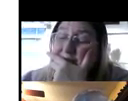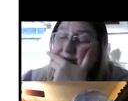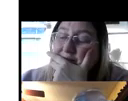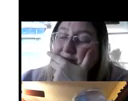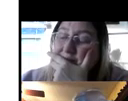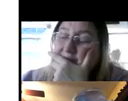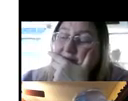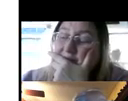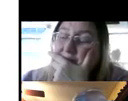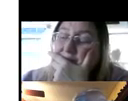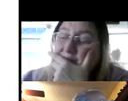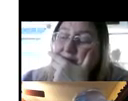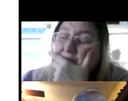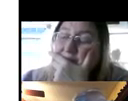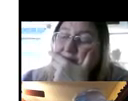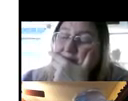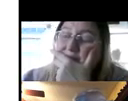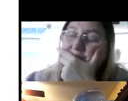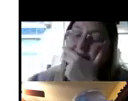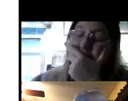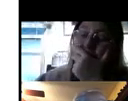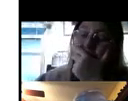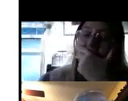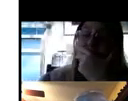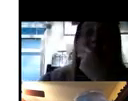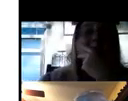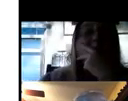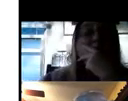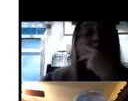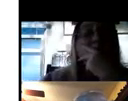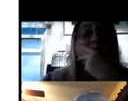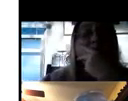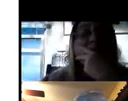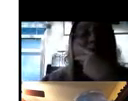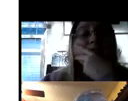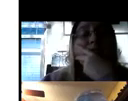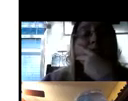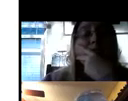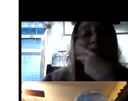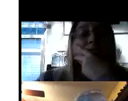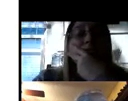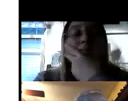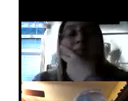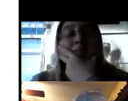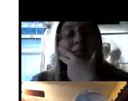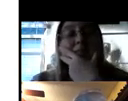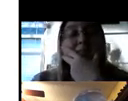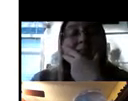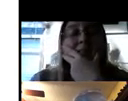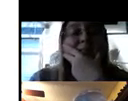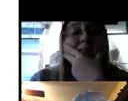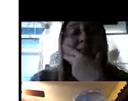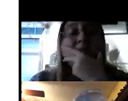week, it revealed the racism, the power hoarding, and the deep division that is